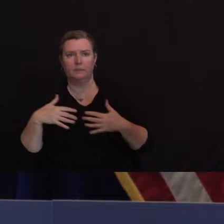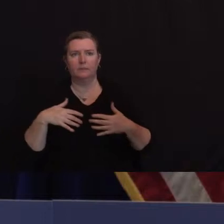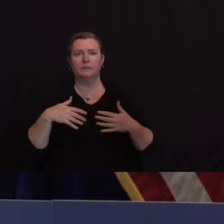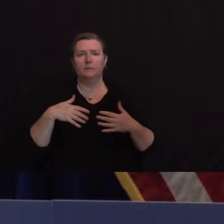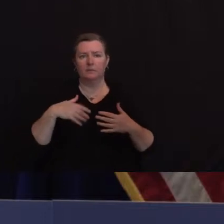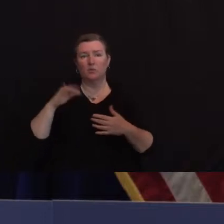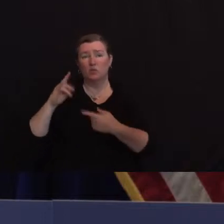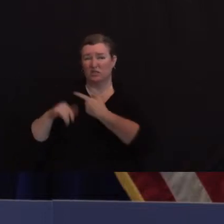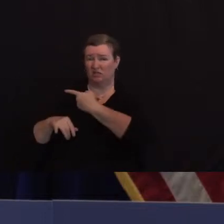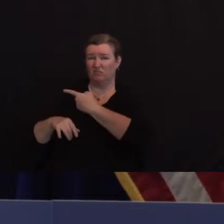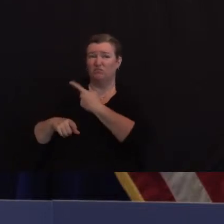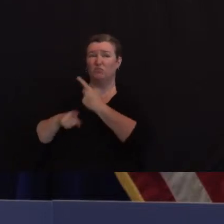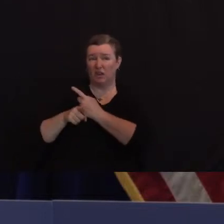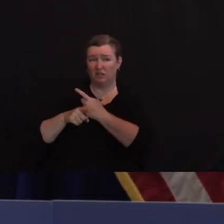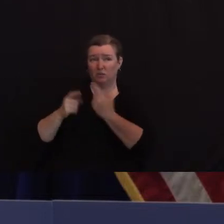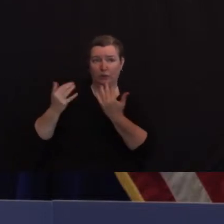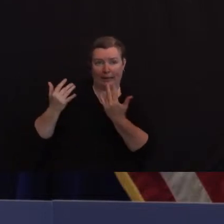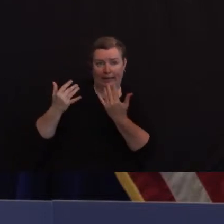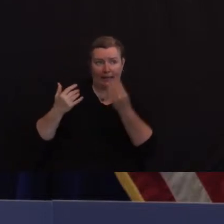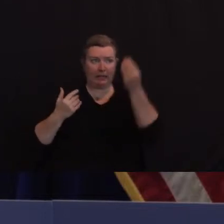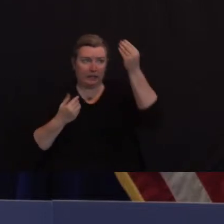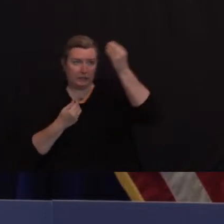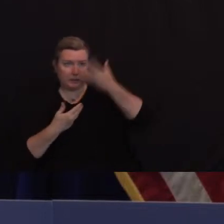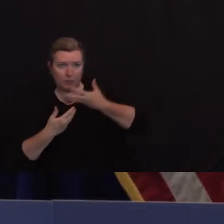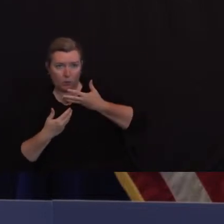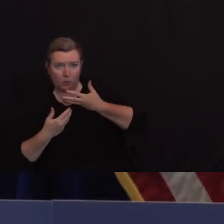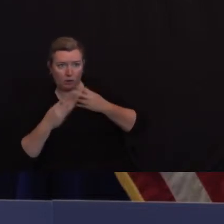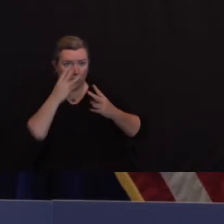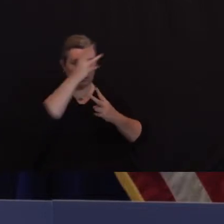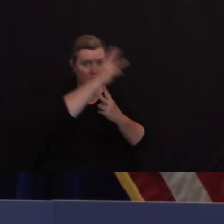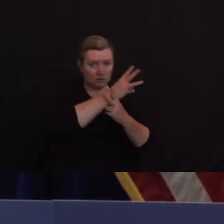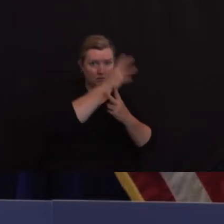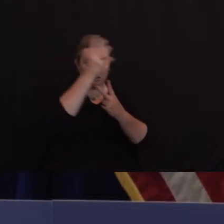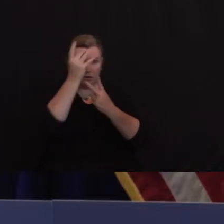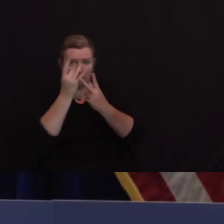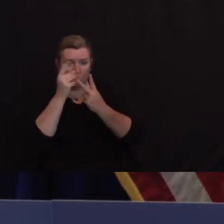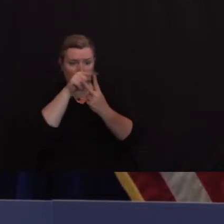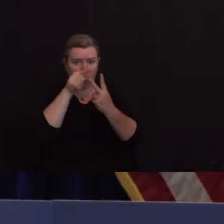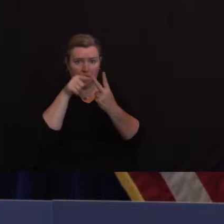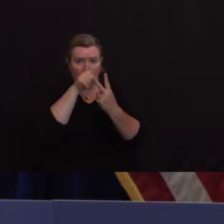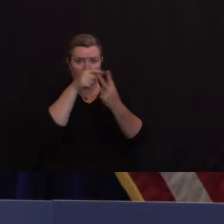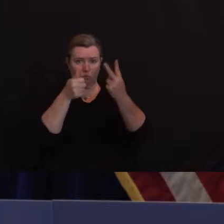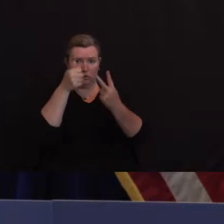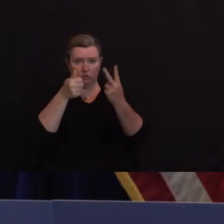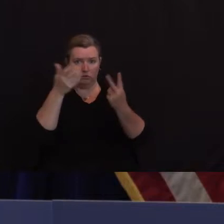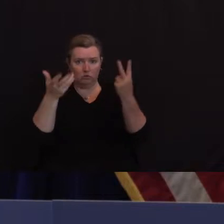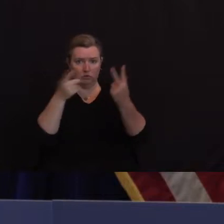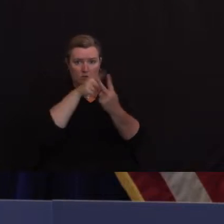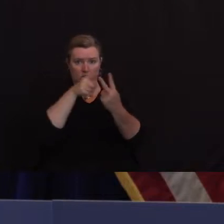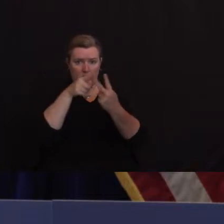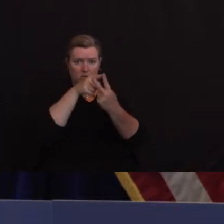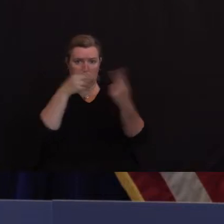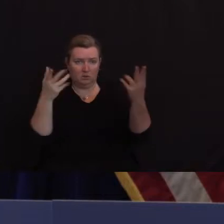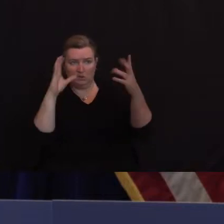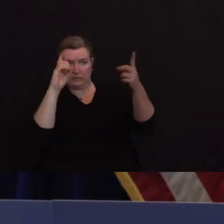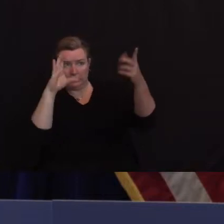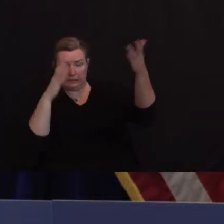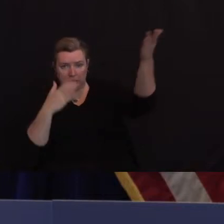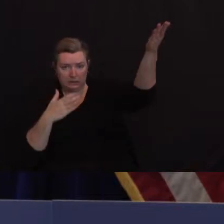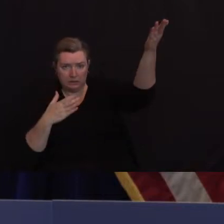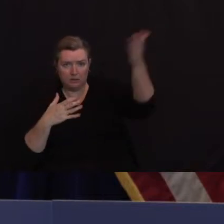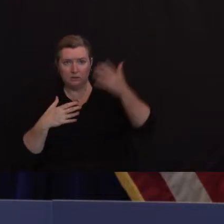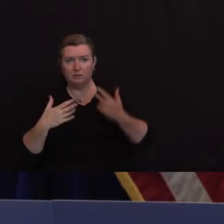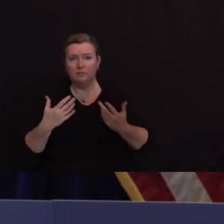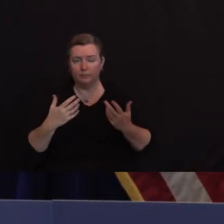months. If it moves to 6 months, we know about 2.5 million people will be eligible. And we will be prepared through